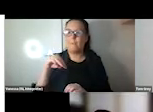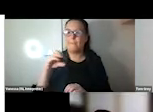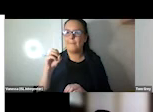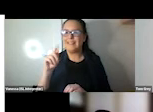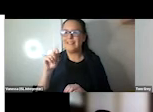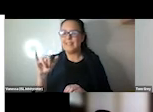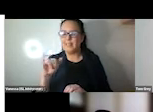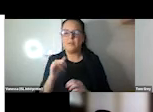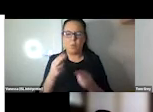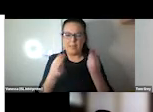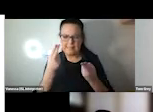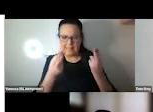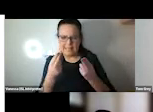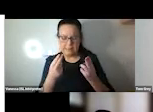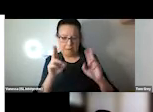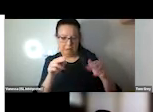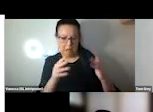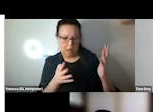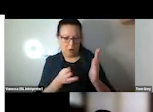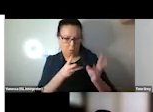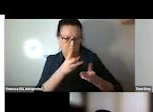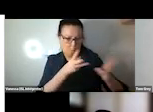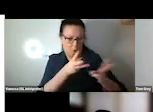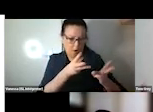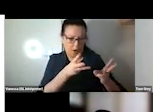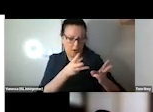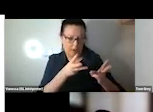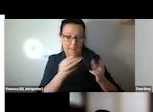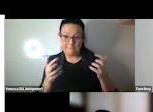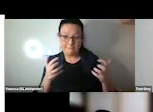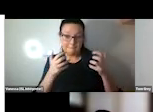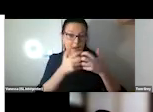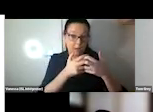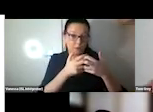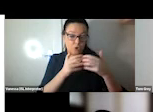built environment works conform with the standard 17210. And this is the third